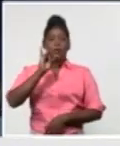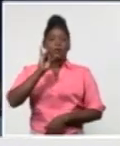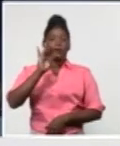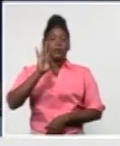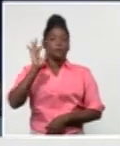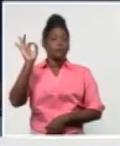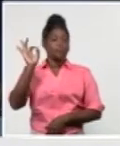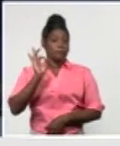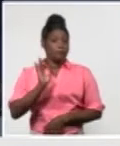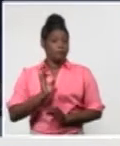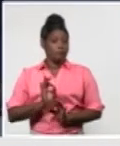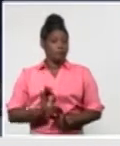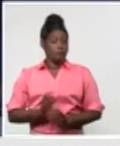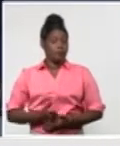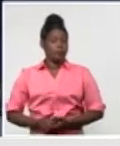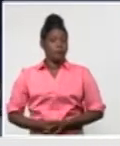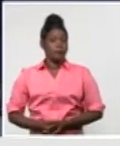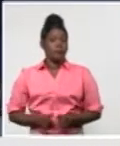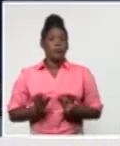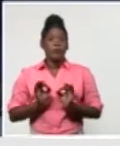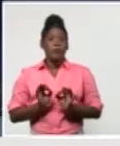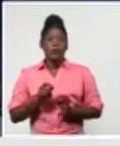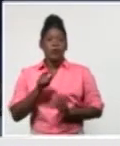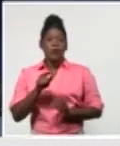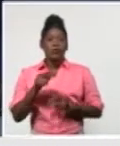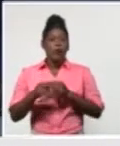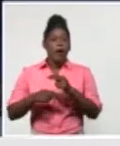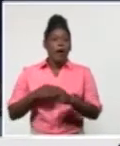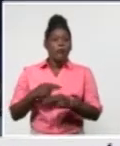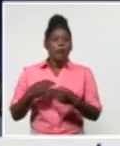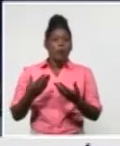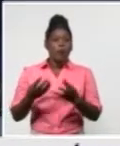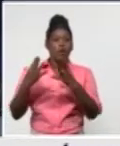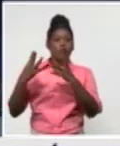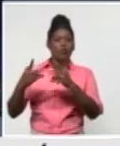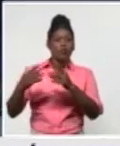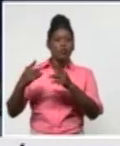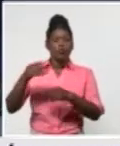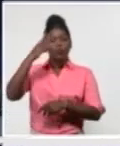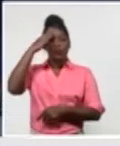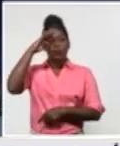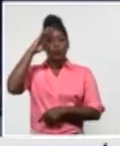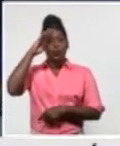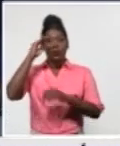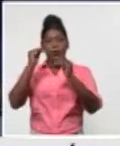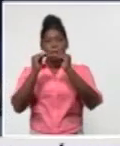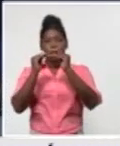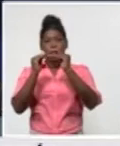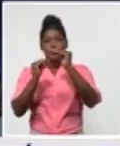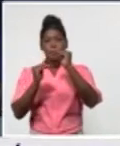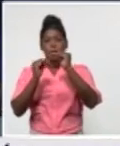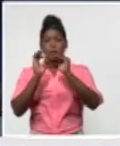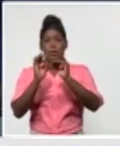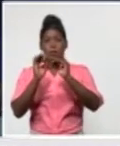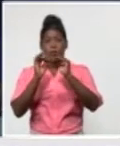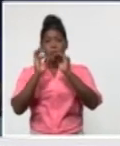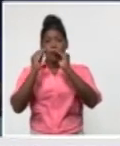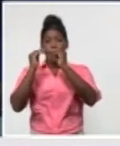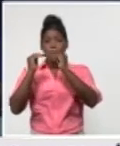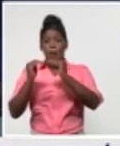4.74%, Cuba now takes the place number